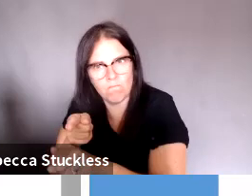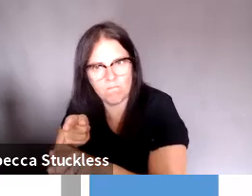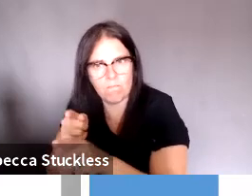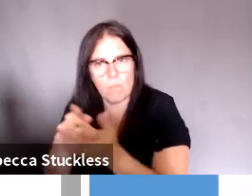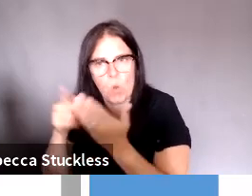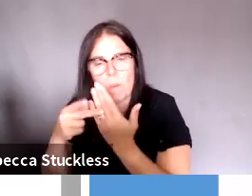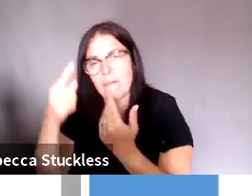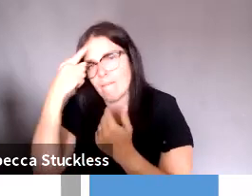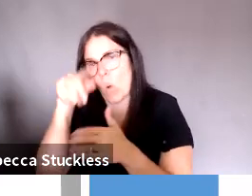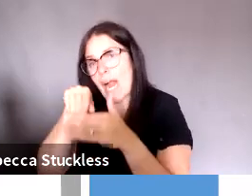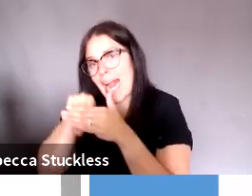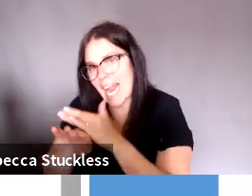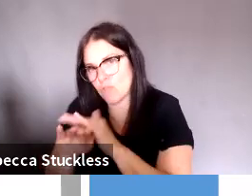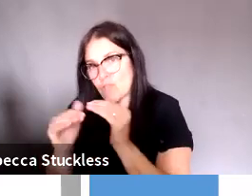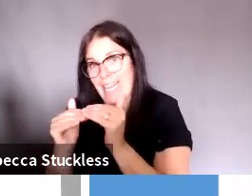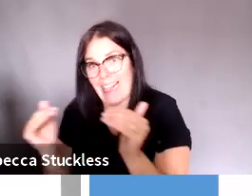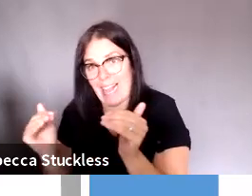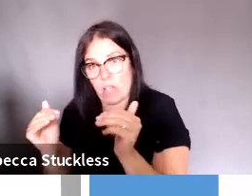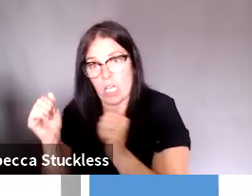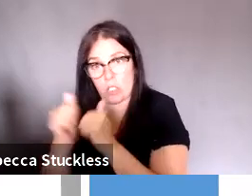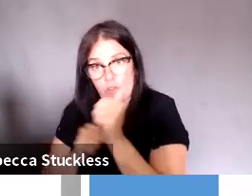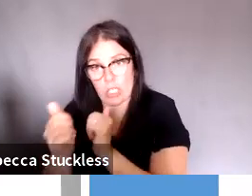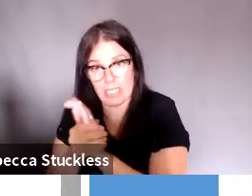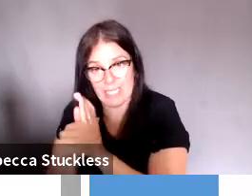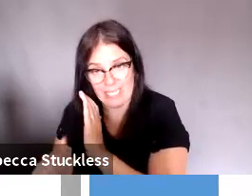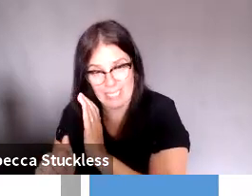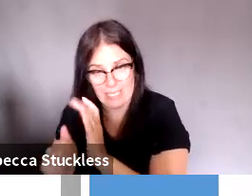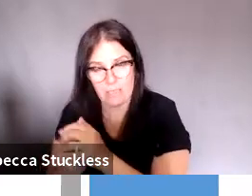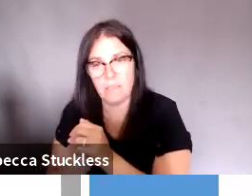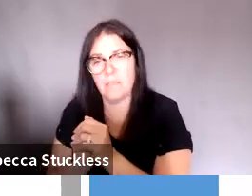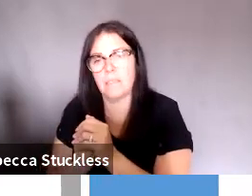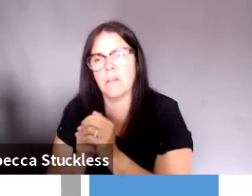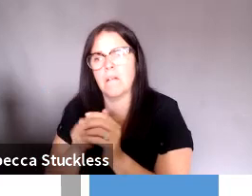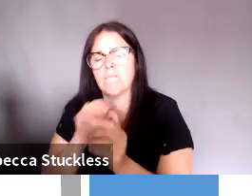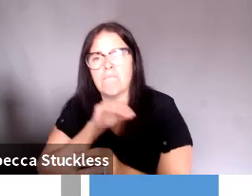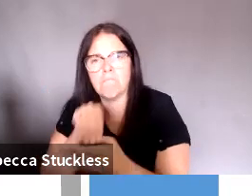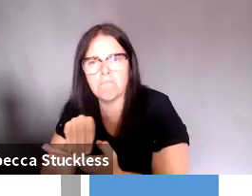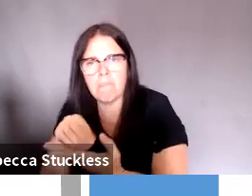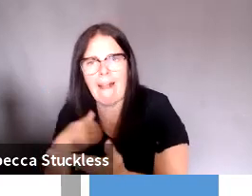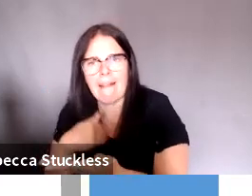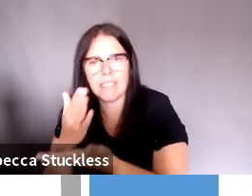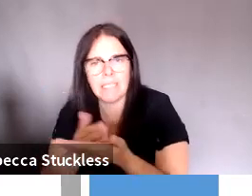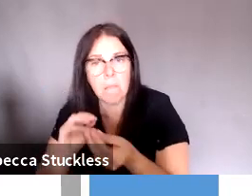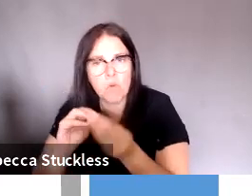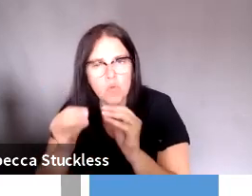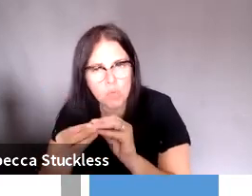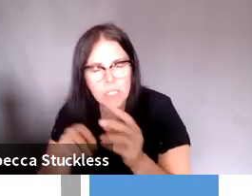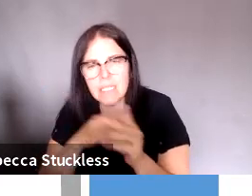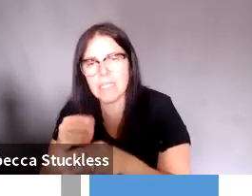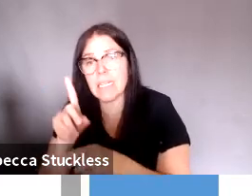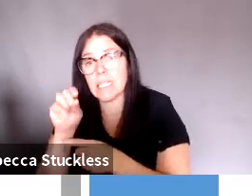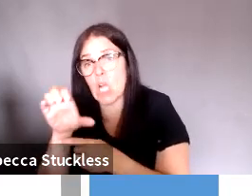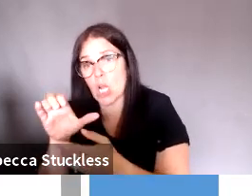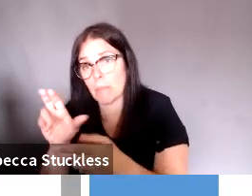entry-level construction skills. And they had a little numeracy component and a little bit of a document use component and a little